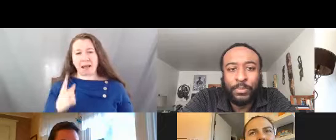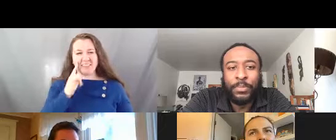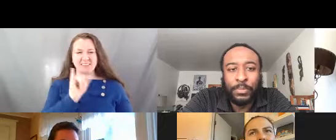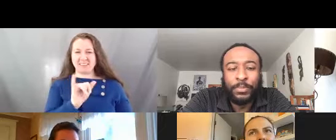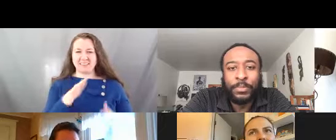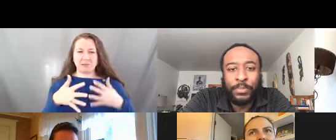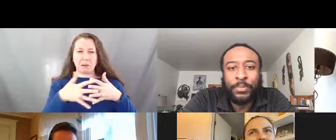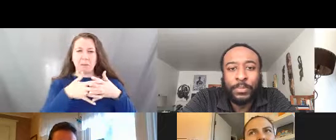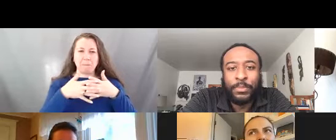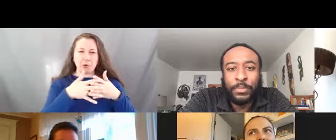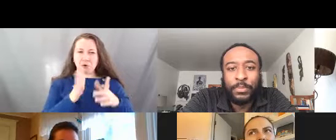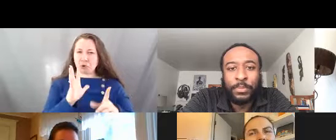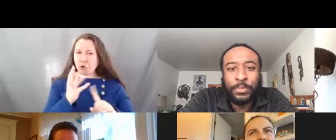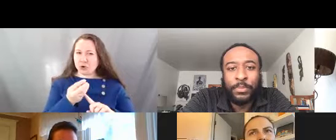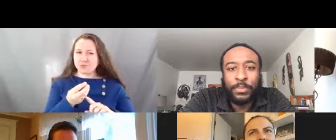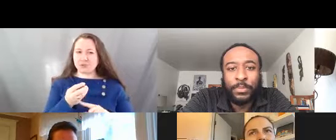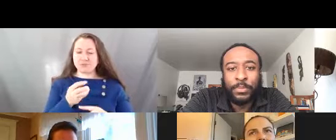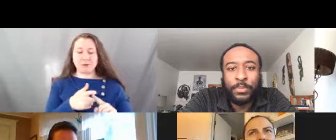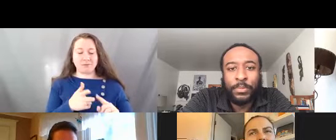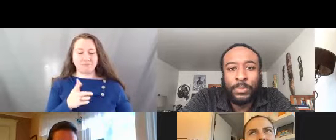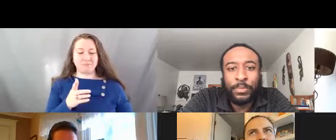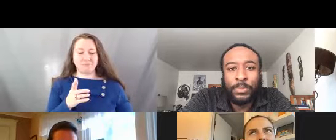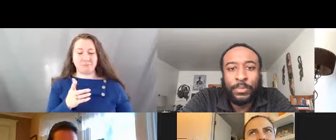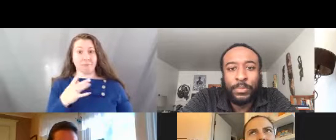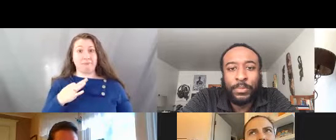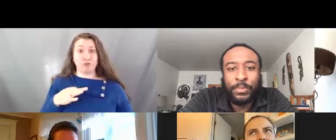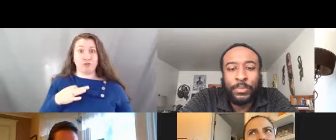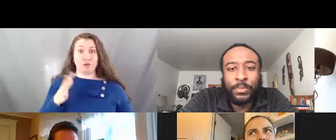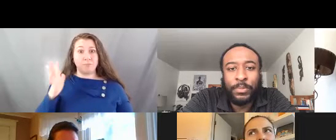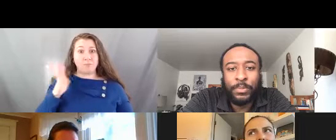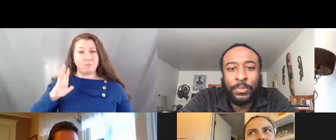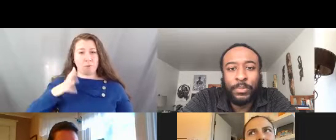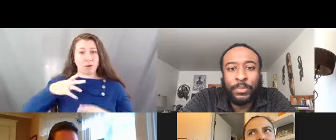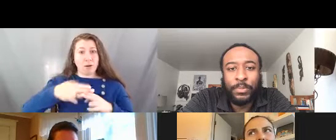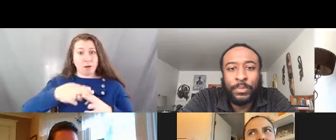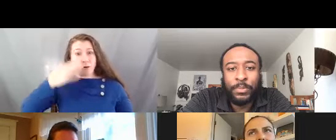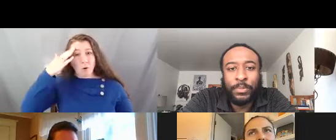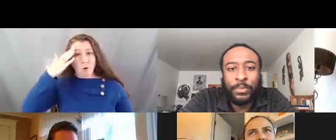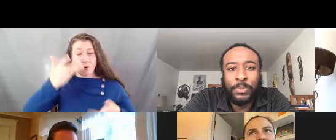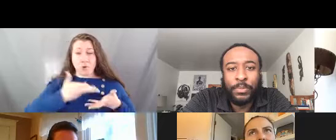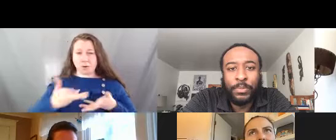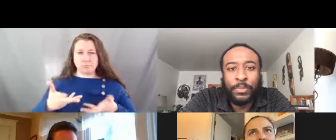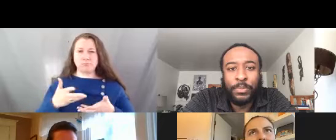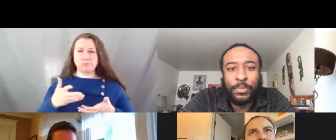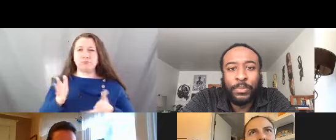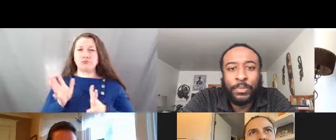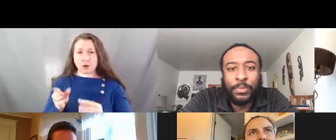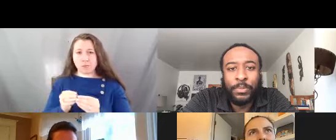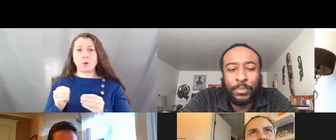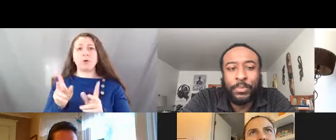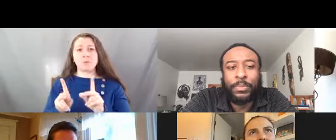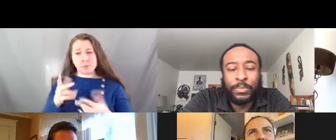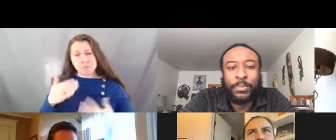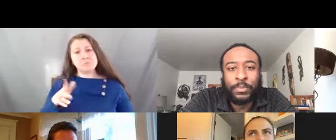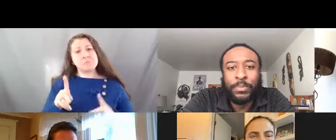culture, but I just never knew a lot about fraternities before. And then the more I talked to people, the more I understood it, and I knew how serious it